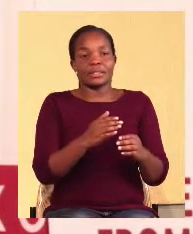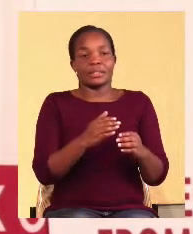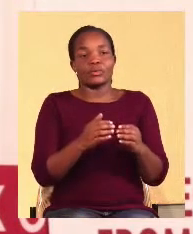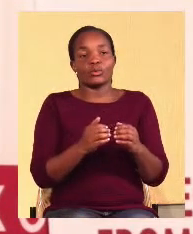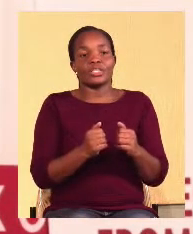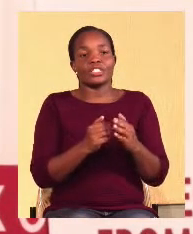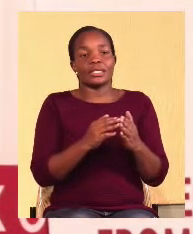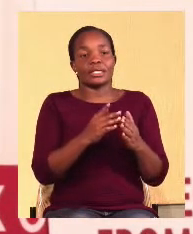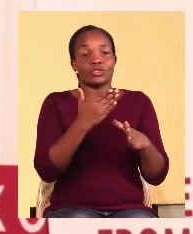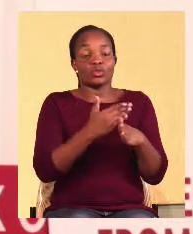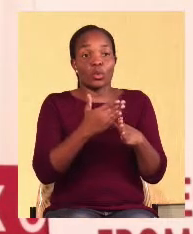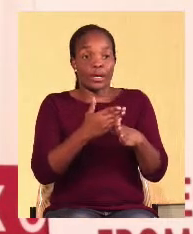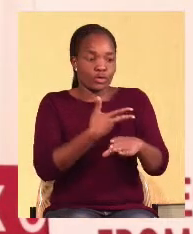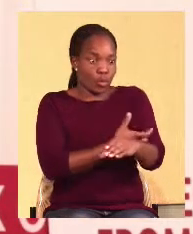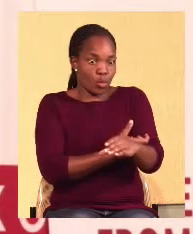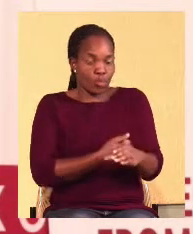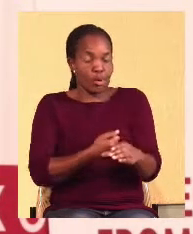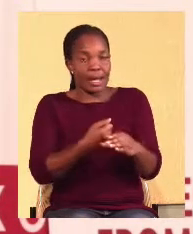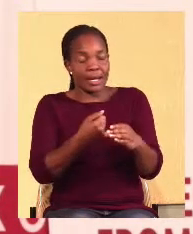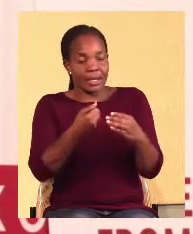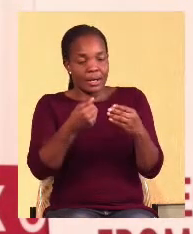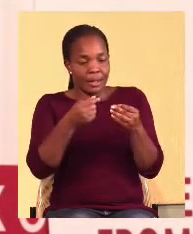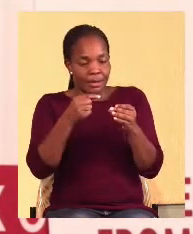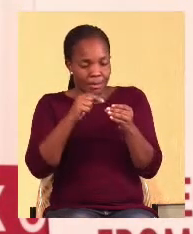the preparations.